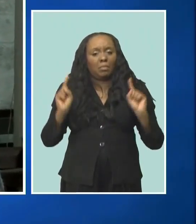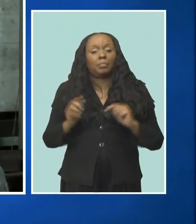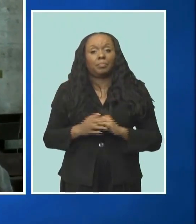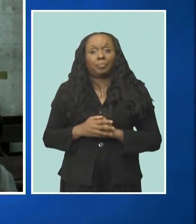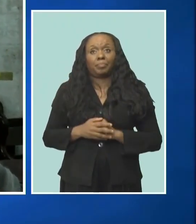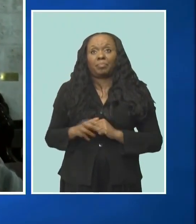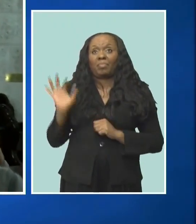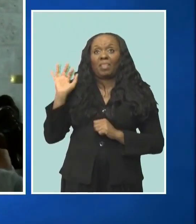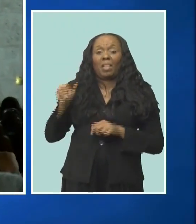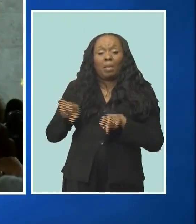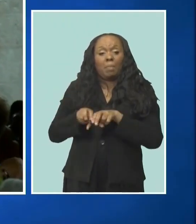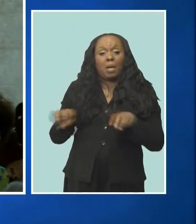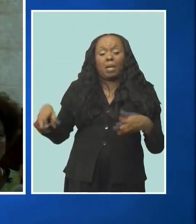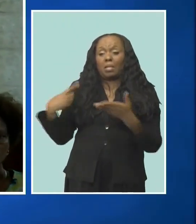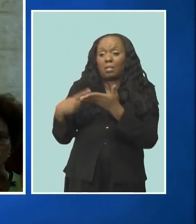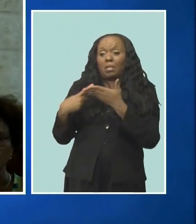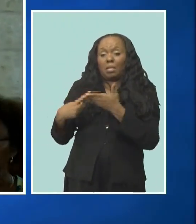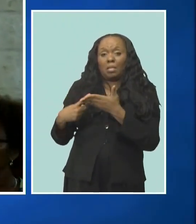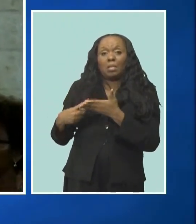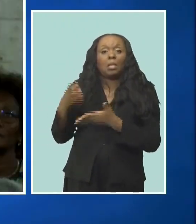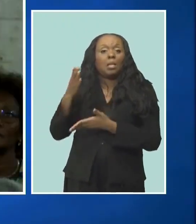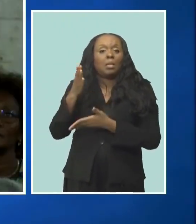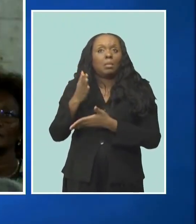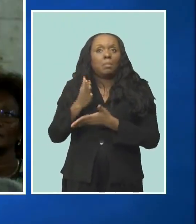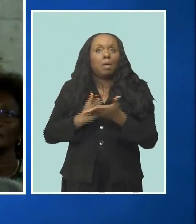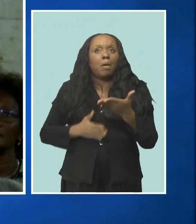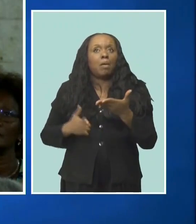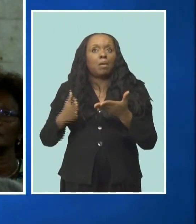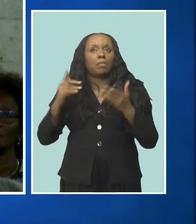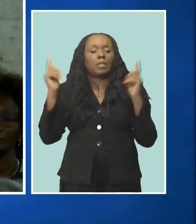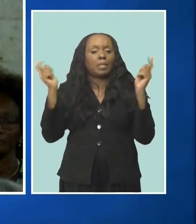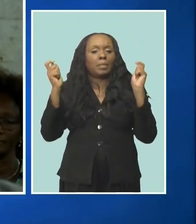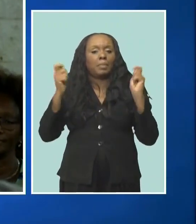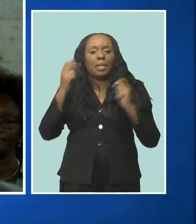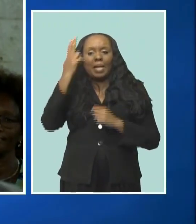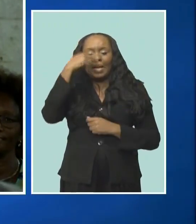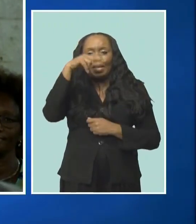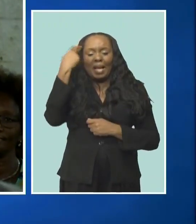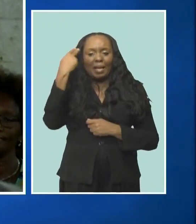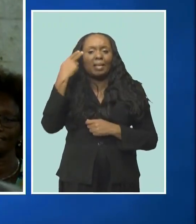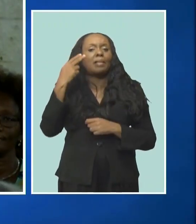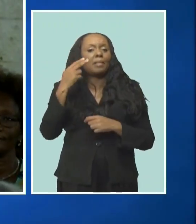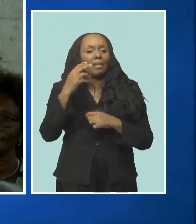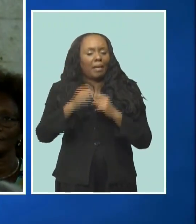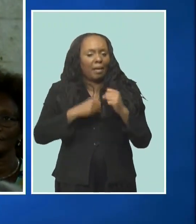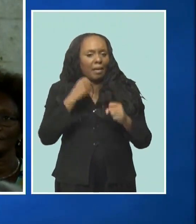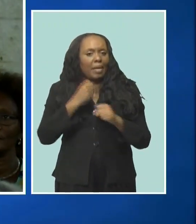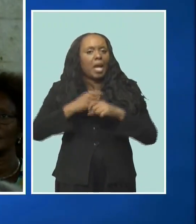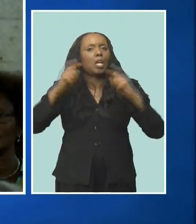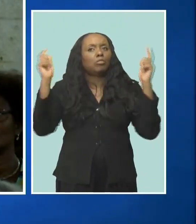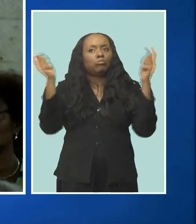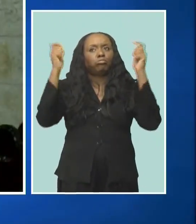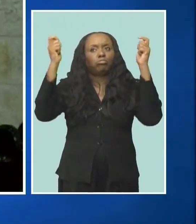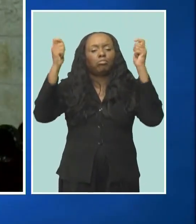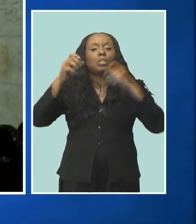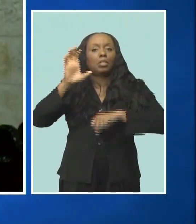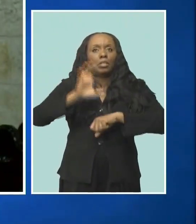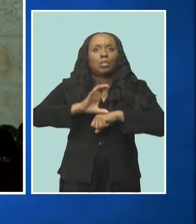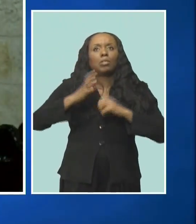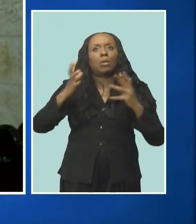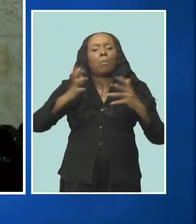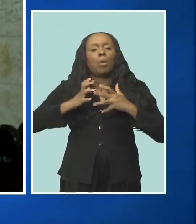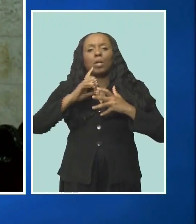is part of the Catholic Jubilee Year 2025 under the theme Pilgrims of Hope, and reflects the Church's commitment